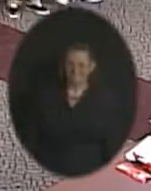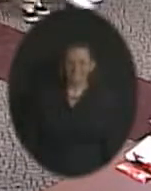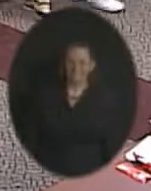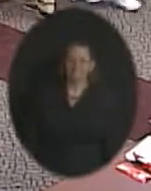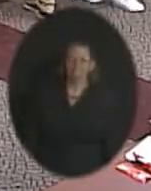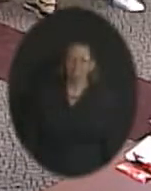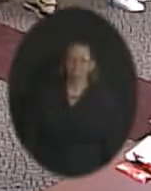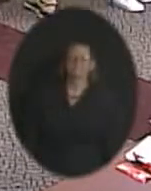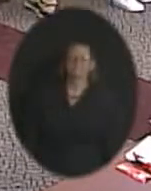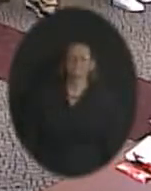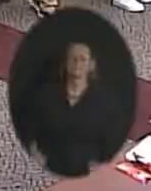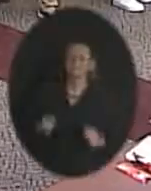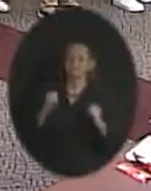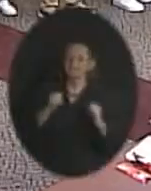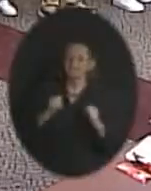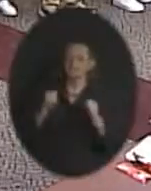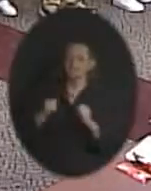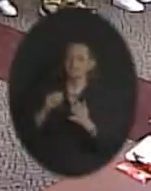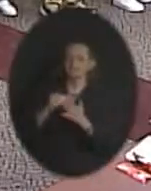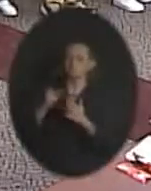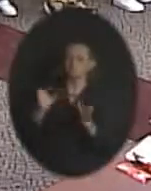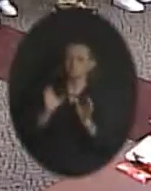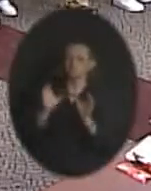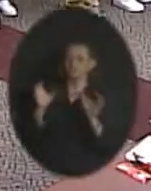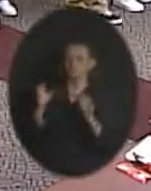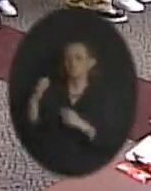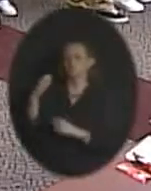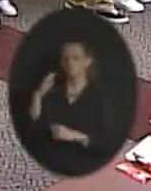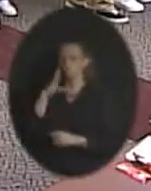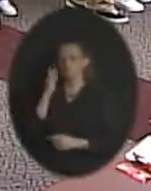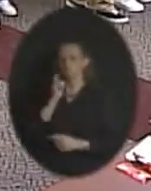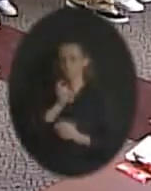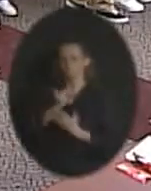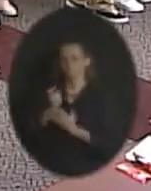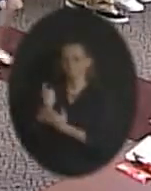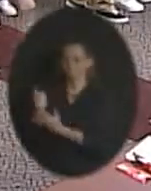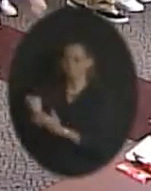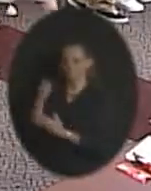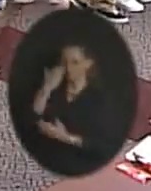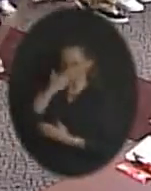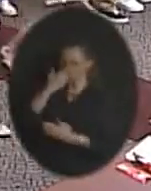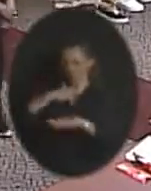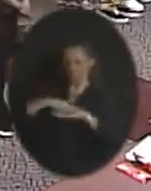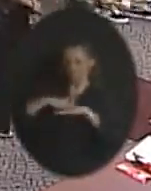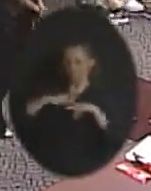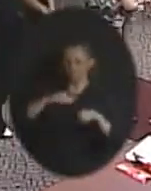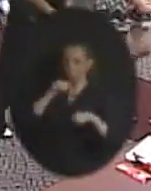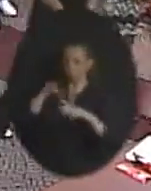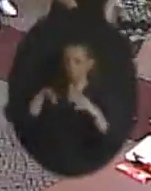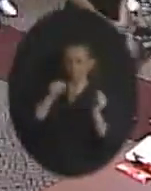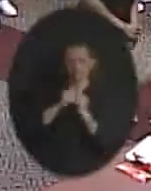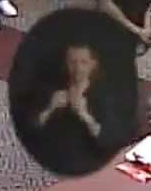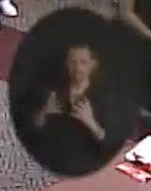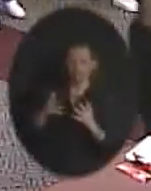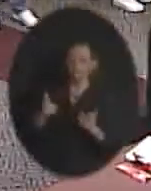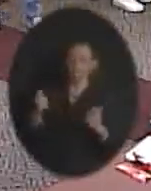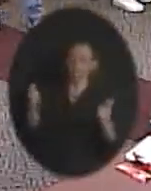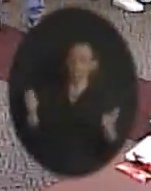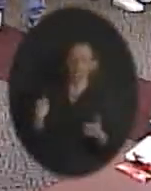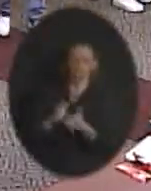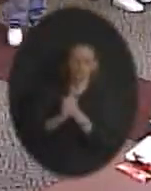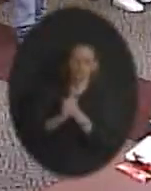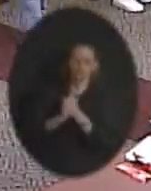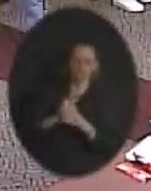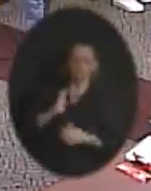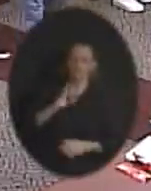Individual student certificates, coaches are going to give those to you. They're out by the front desk, so don't leave without those. And a huge congratulations. And Board